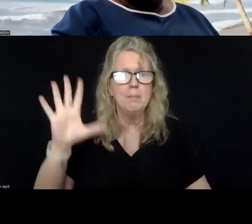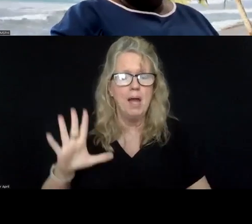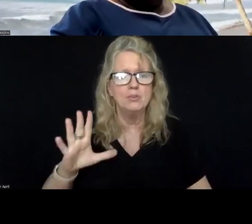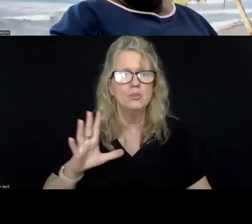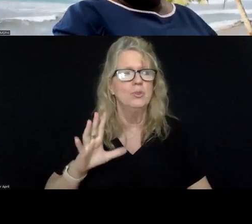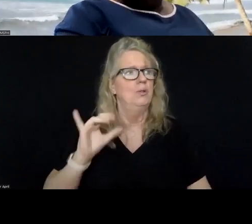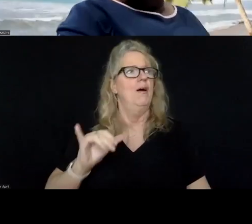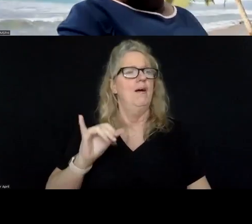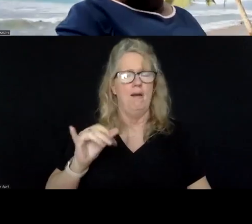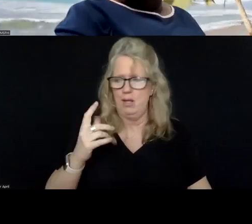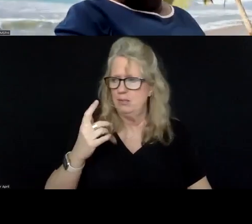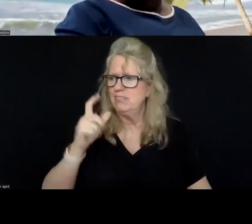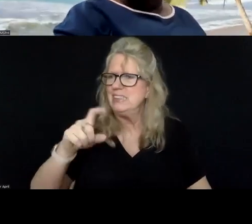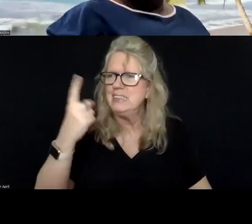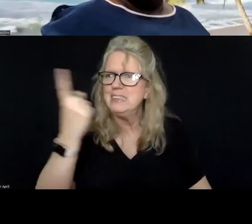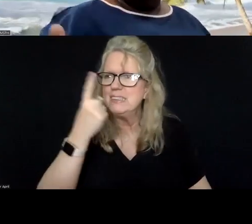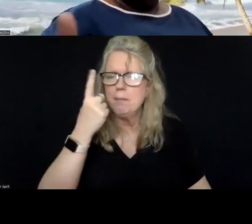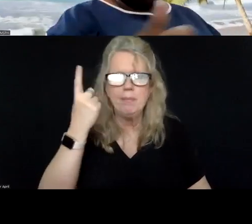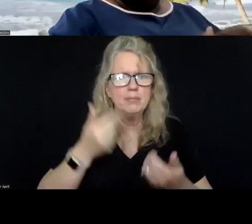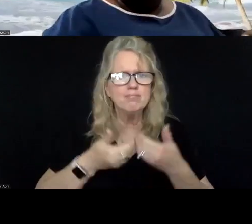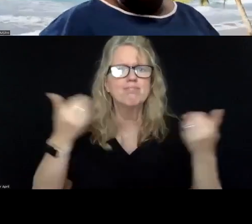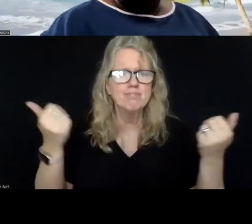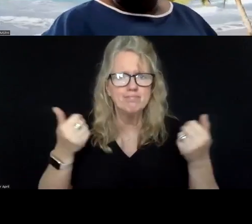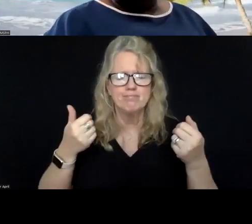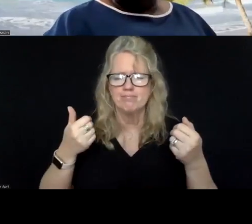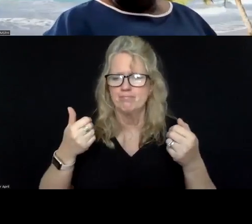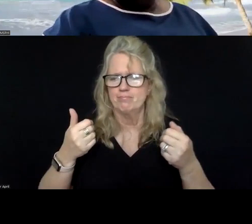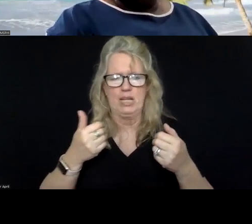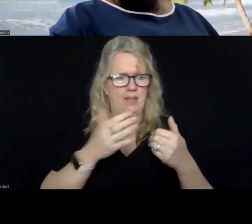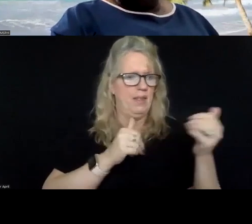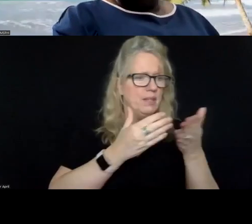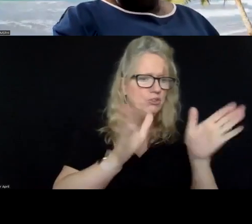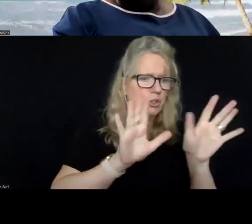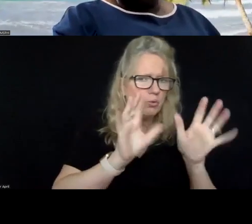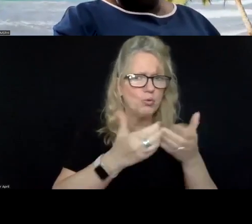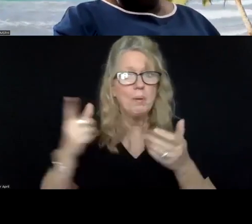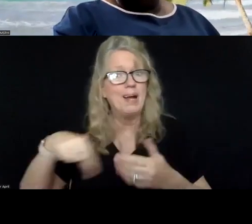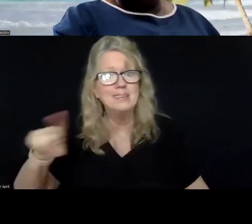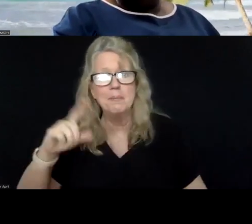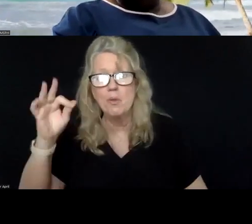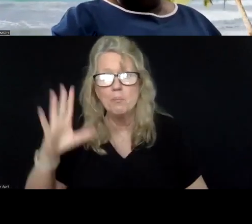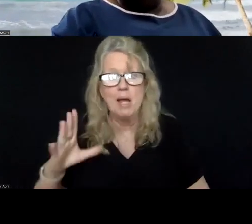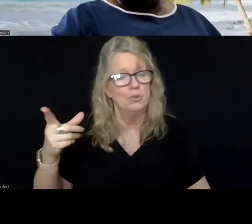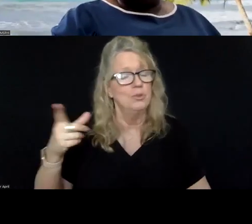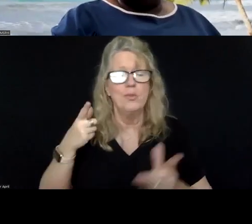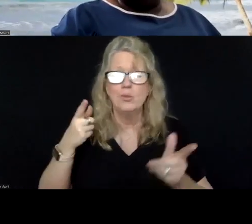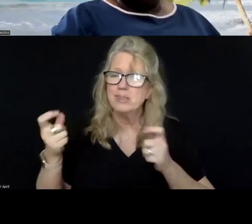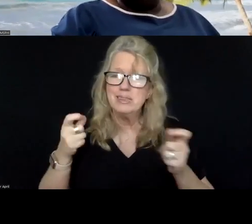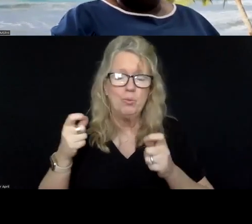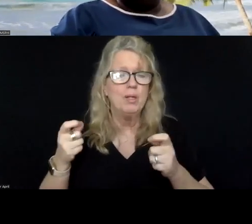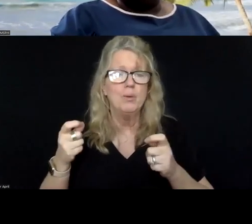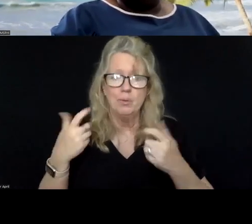need something separate from the general group, because some of them are dealing with